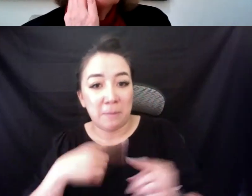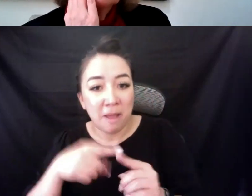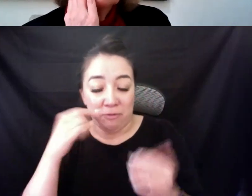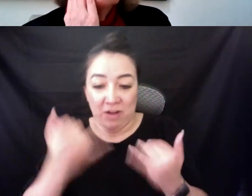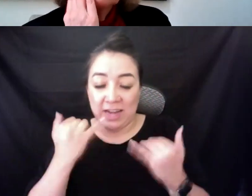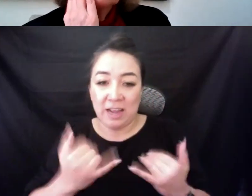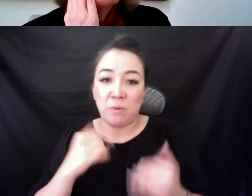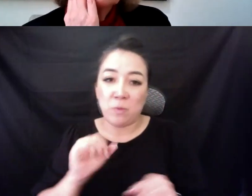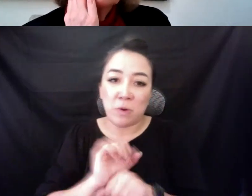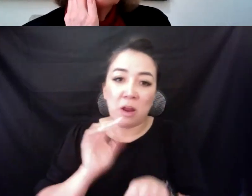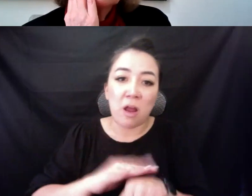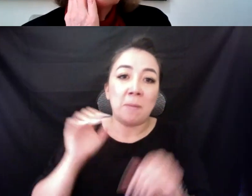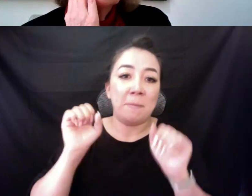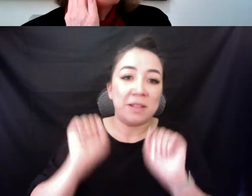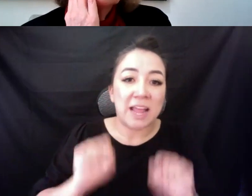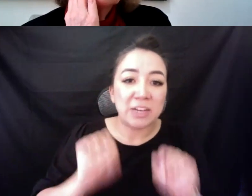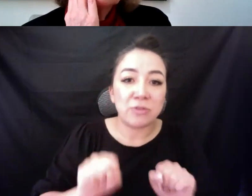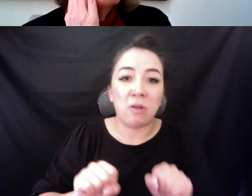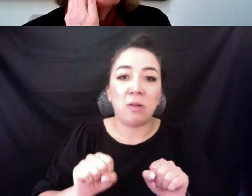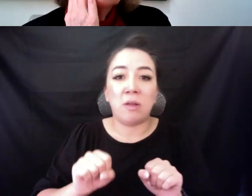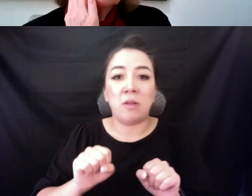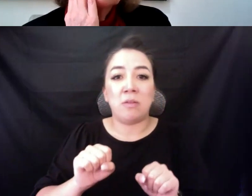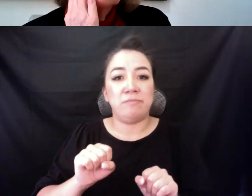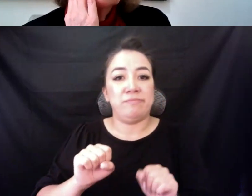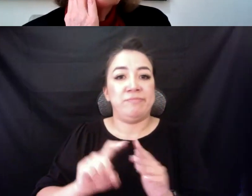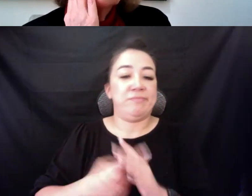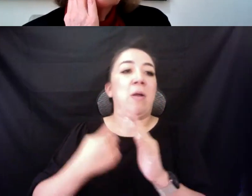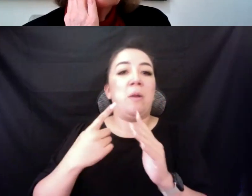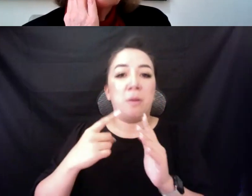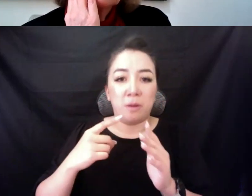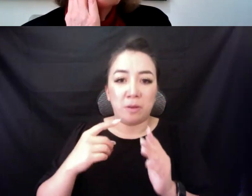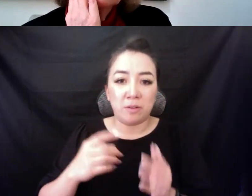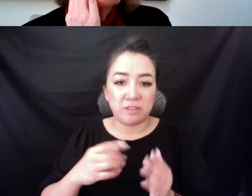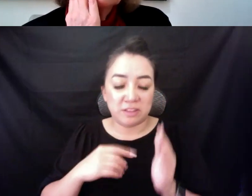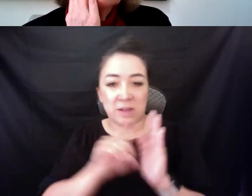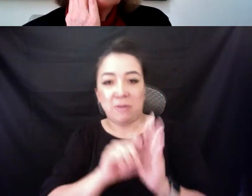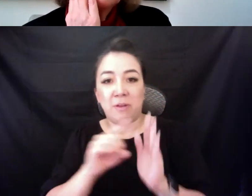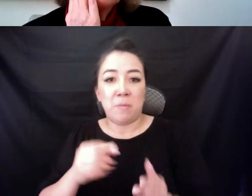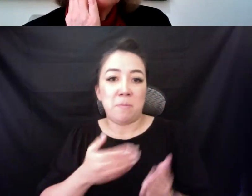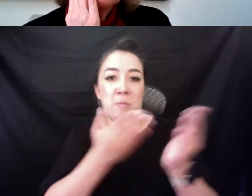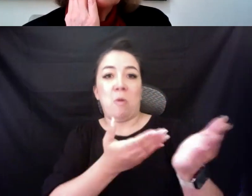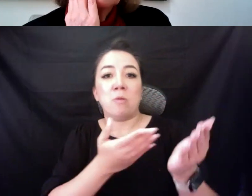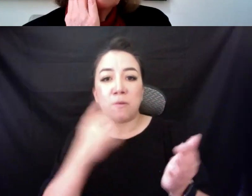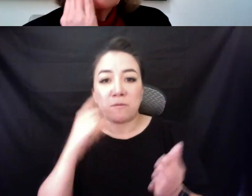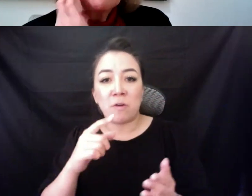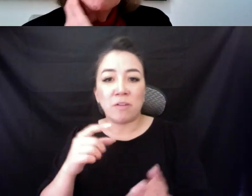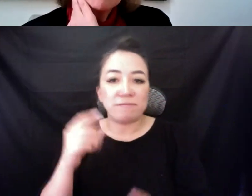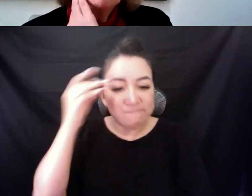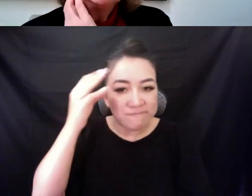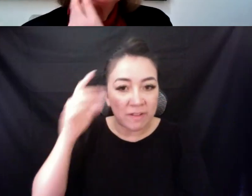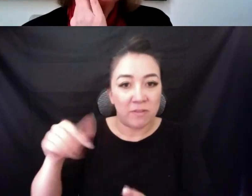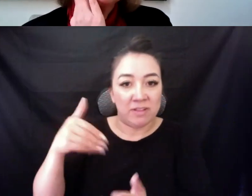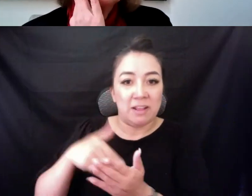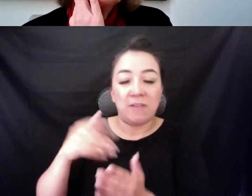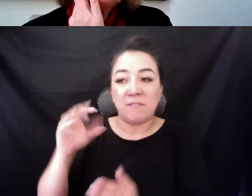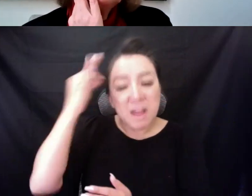we're working on a potential pilot demonstration proposal for consideration with the Federal